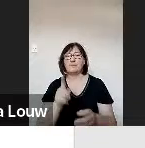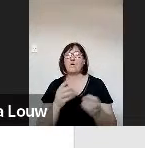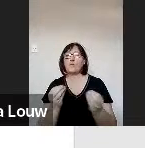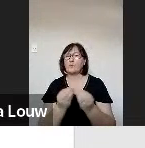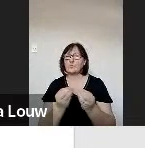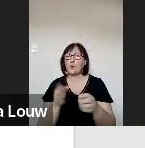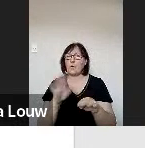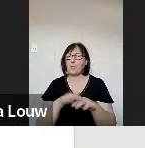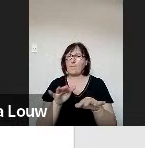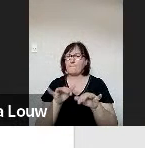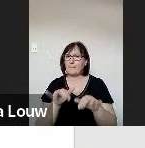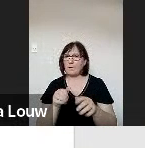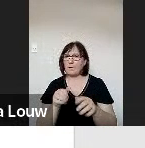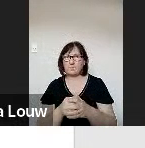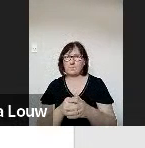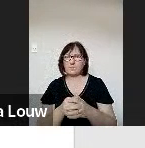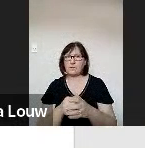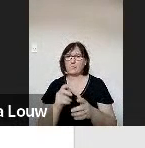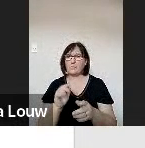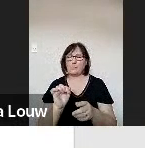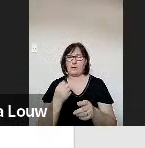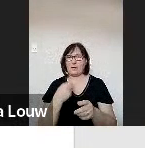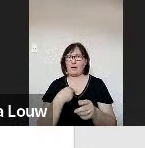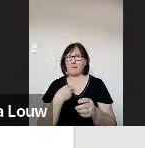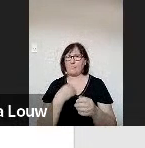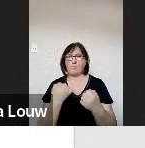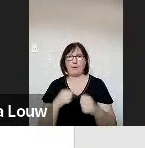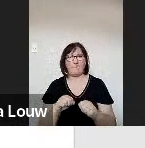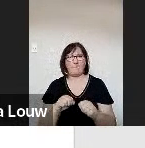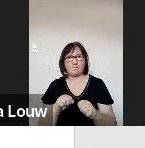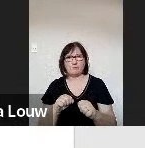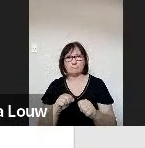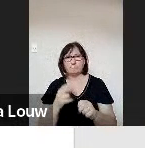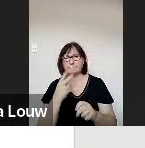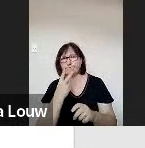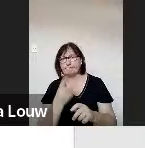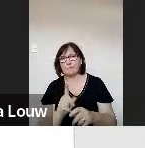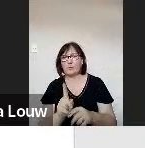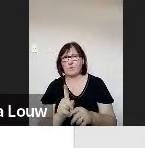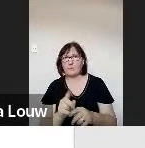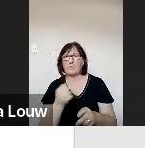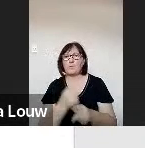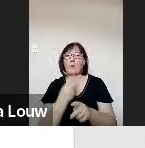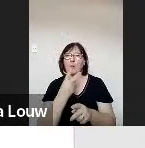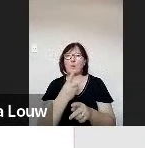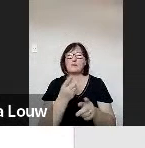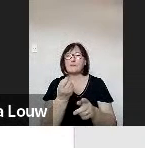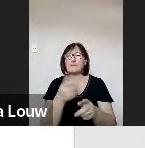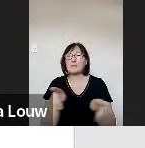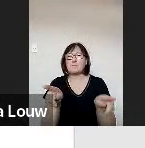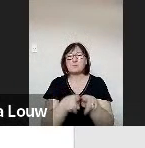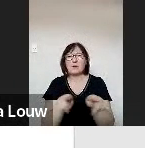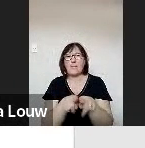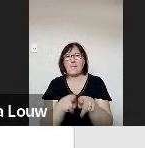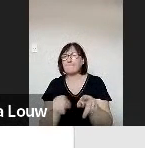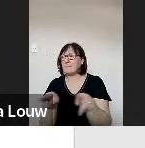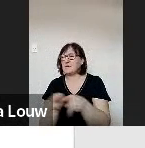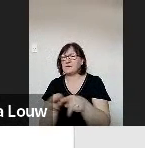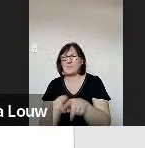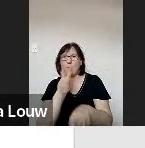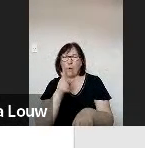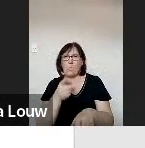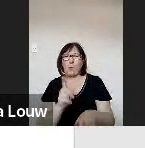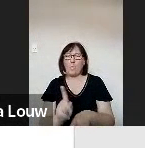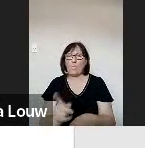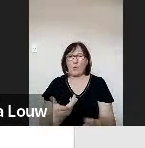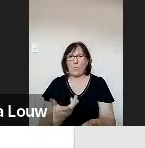haven't determined before. We look into similar goods or the goods to which the presented goods are